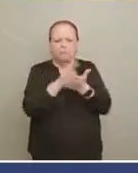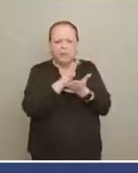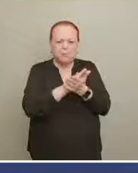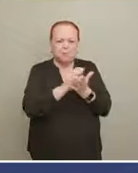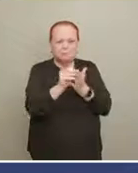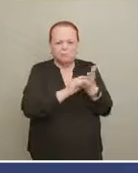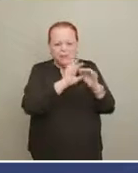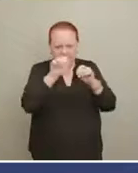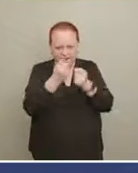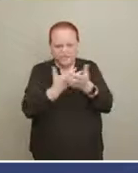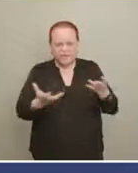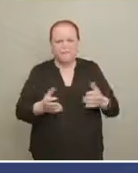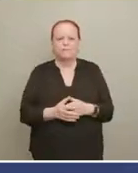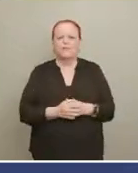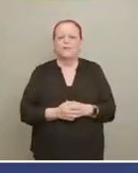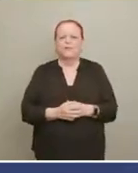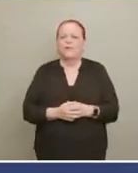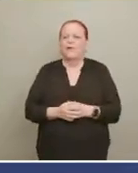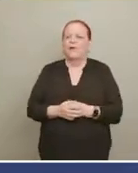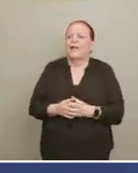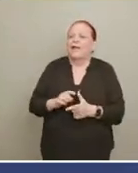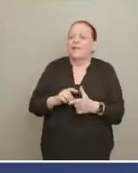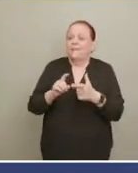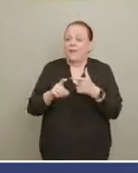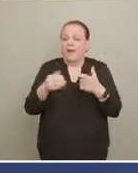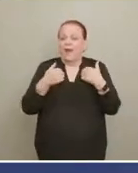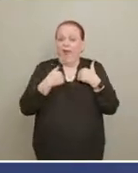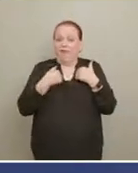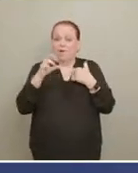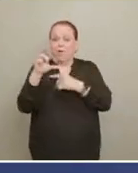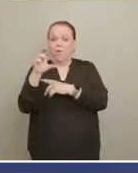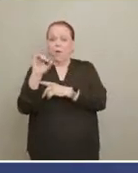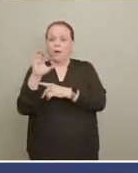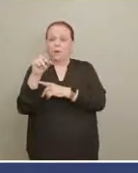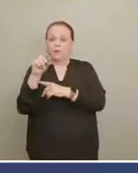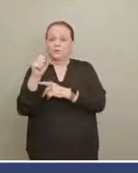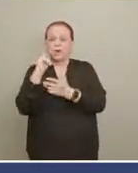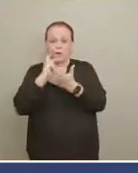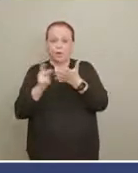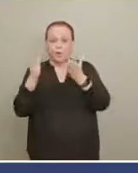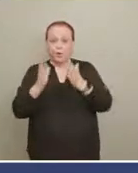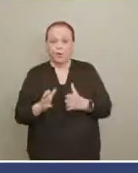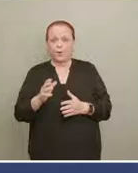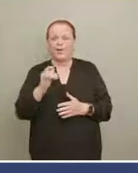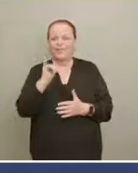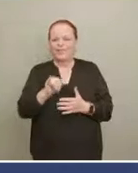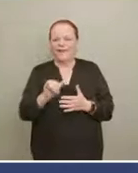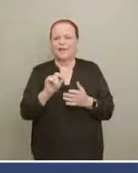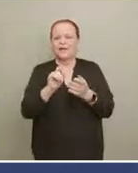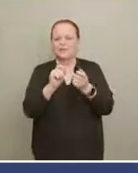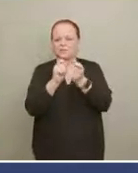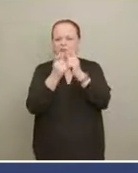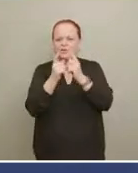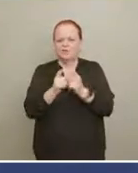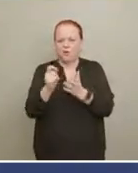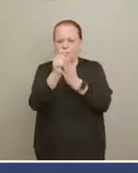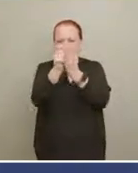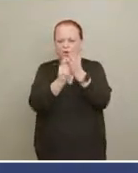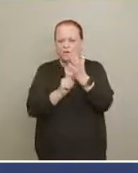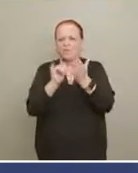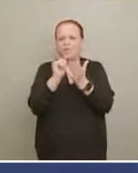end. Besides just the officer's work, now you have records clerks that have to transcribe the reports. Then we have to send the citations to